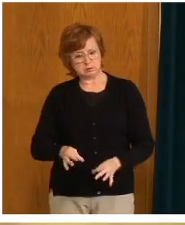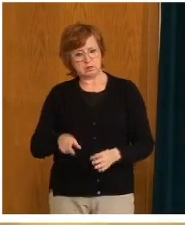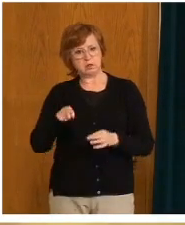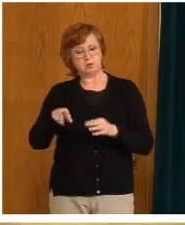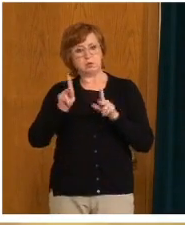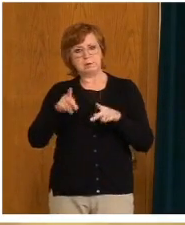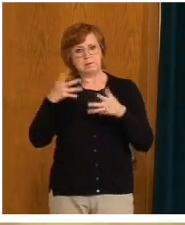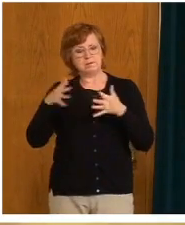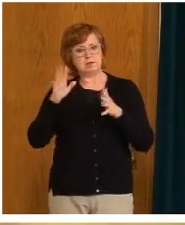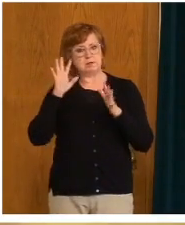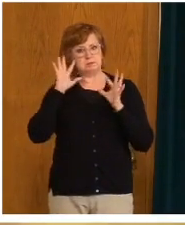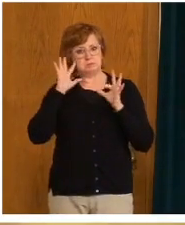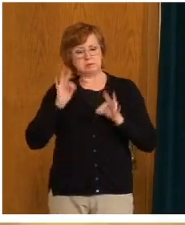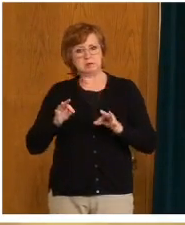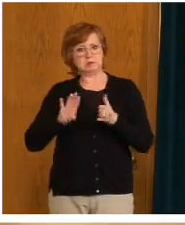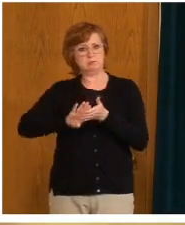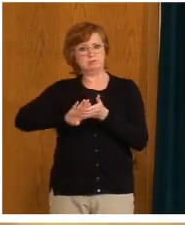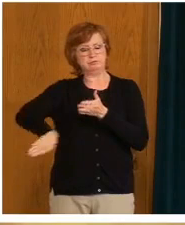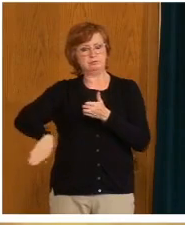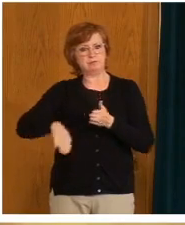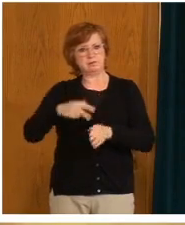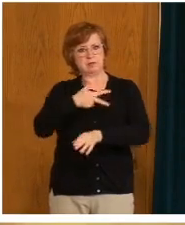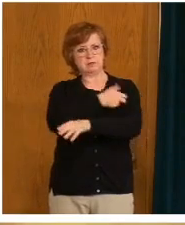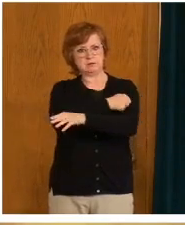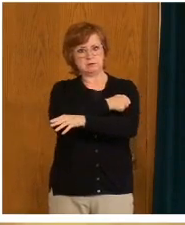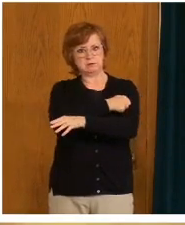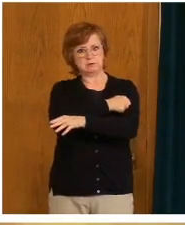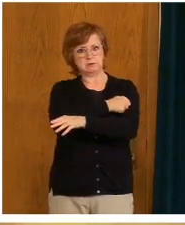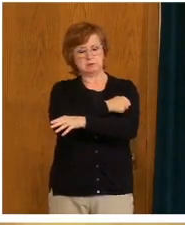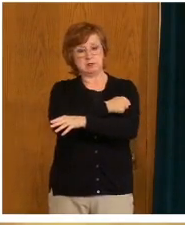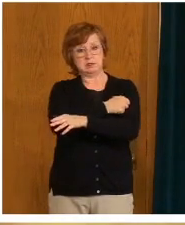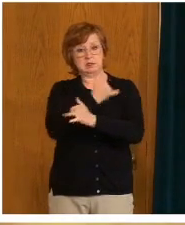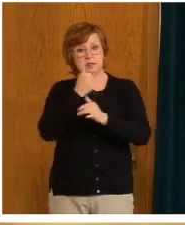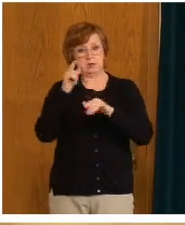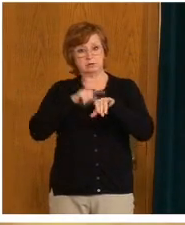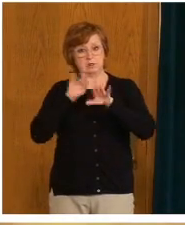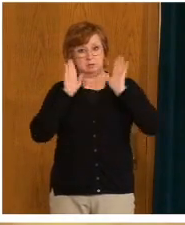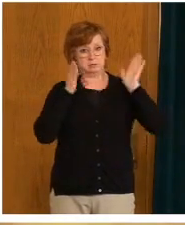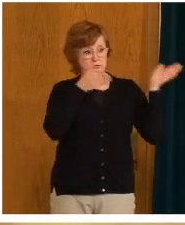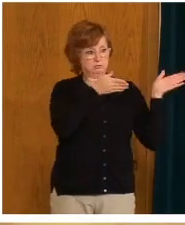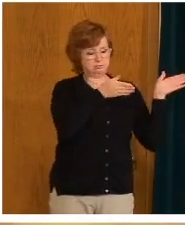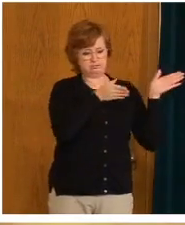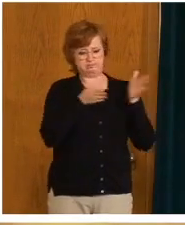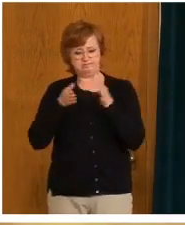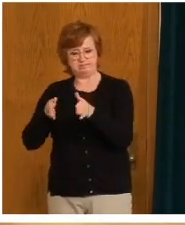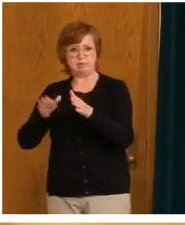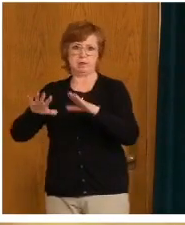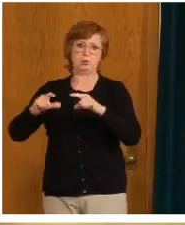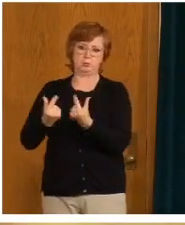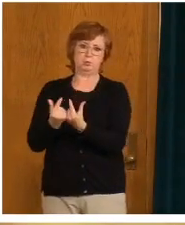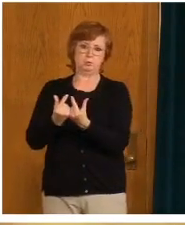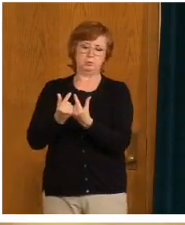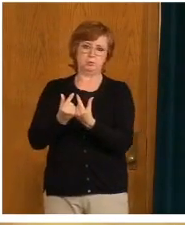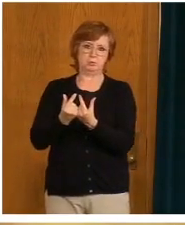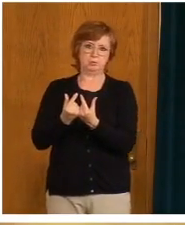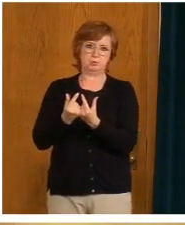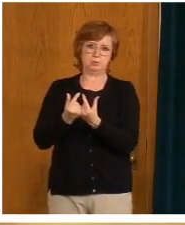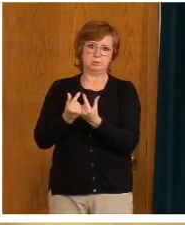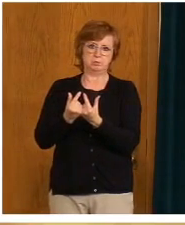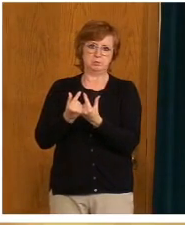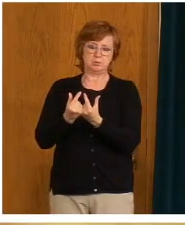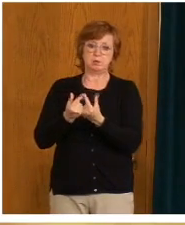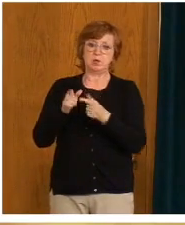vaccinated. And I want to just speak directly to those individuals for a moment. You should know, and you should be fully